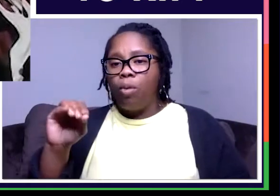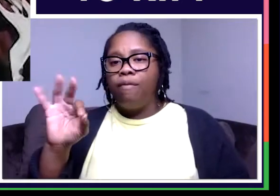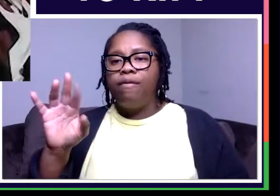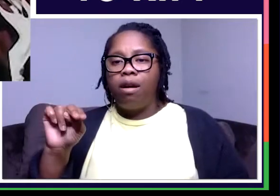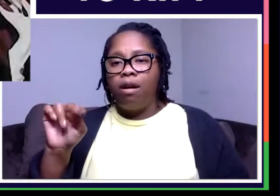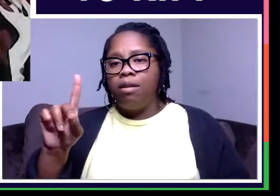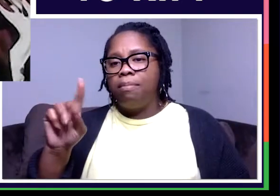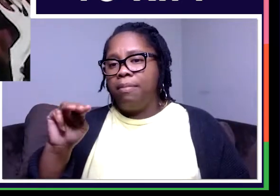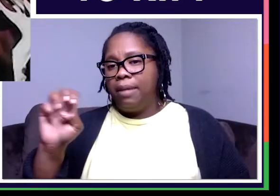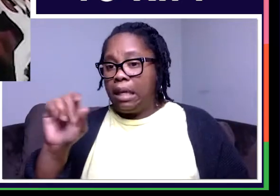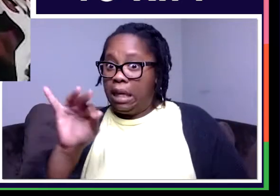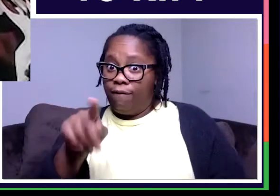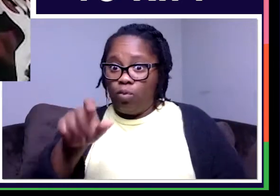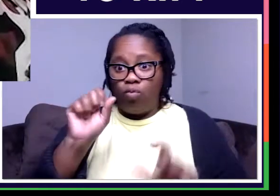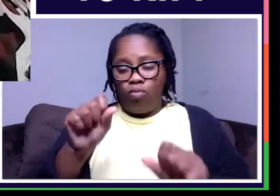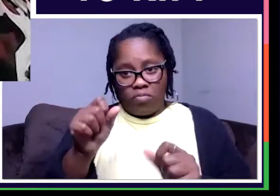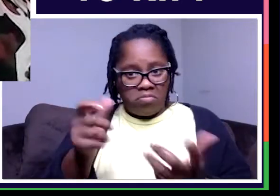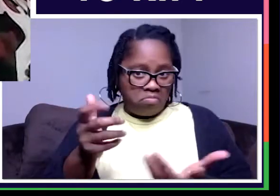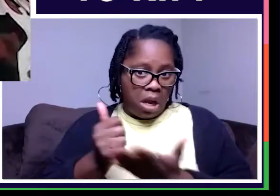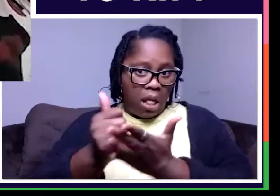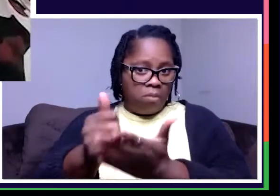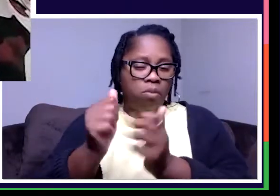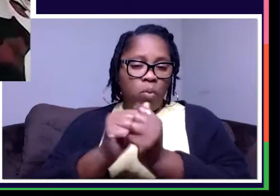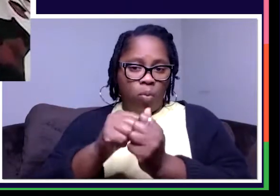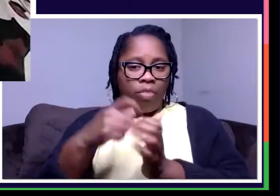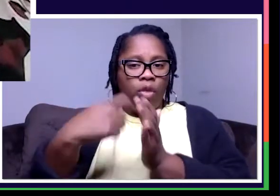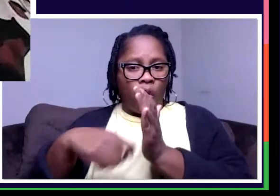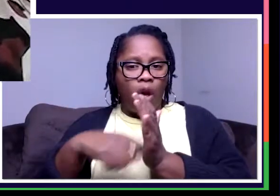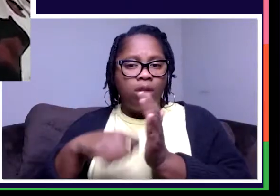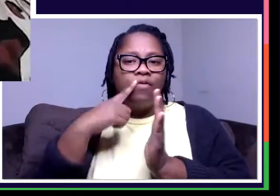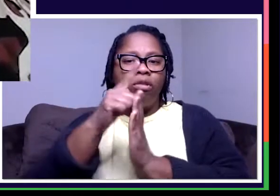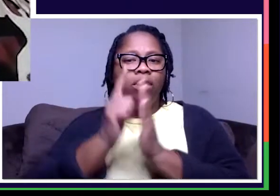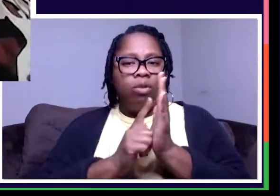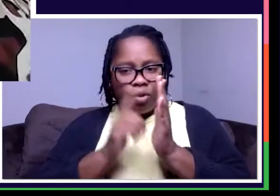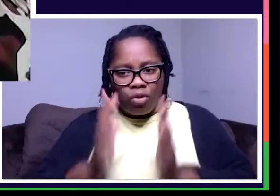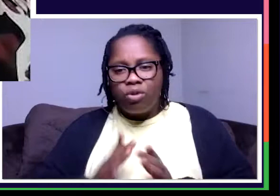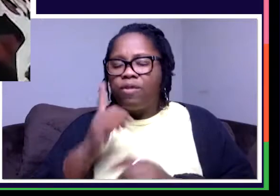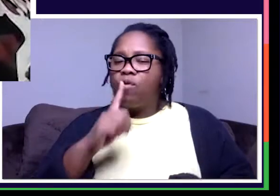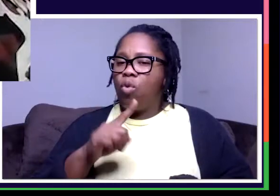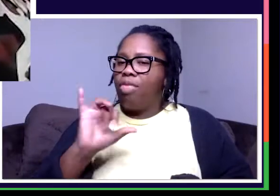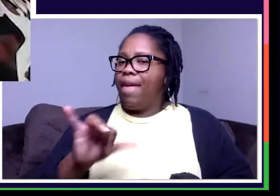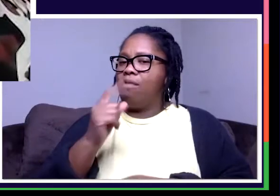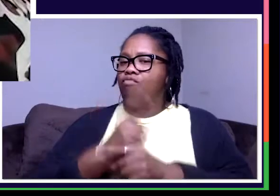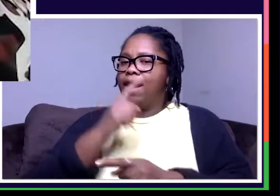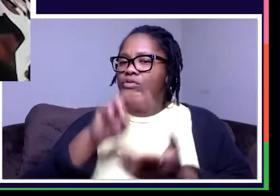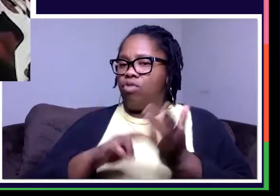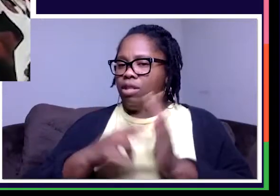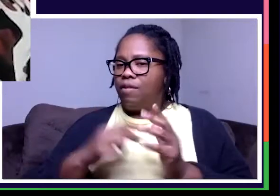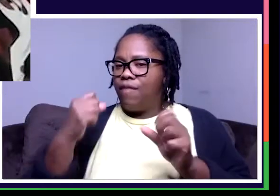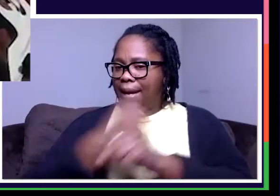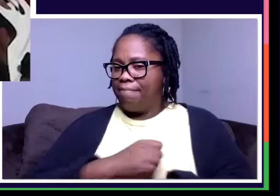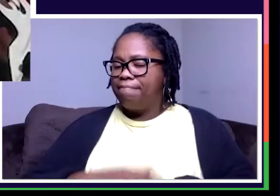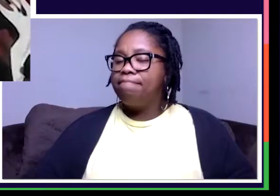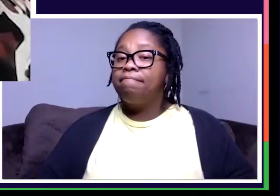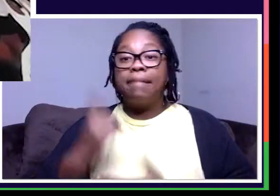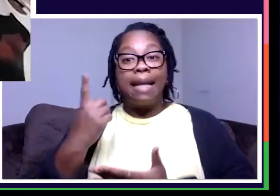GoFundMe if you want to help with the legal costs of this righteous fight.